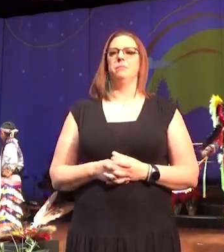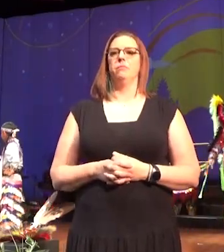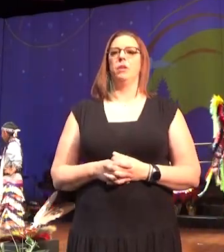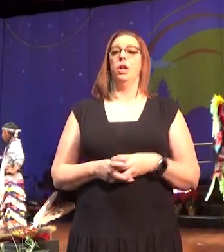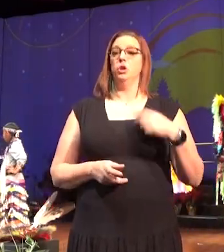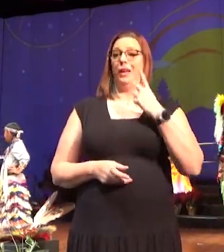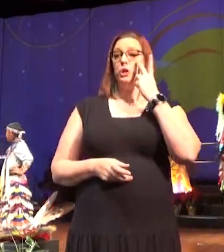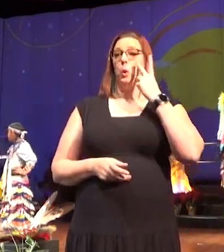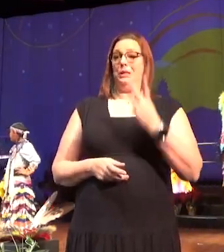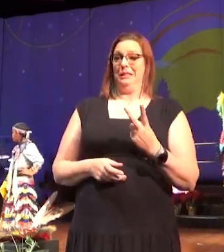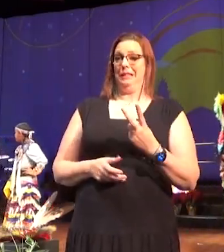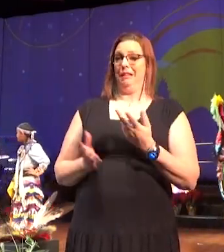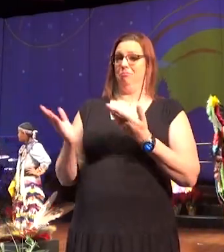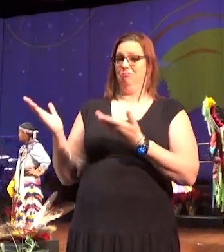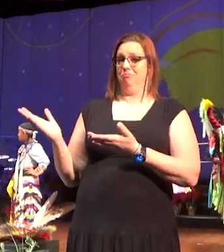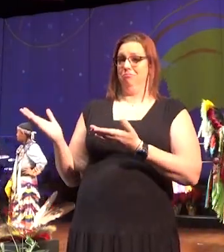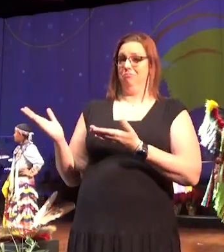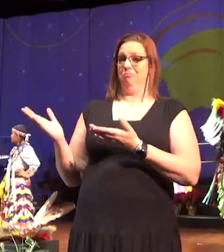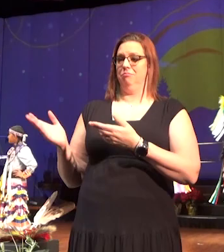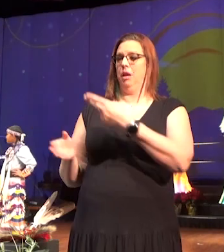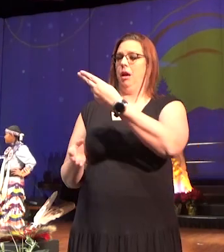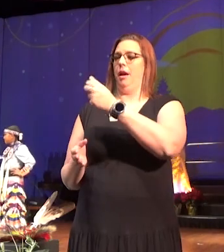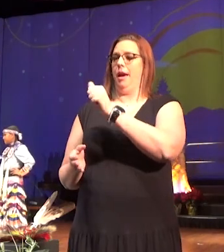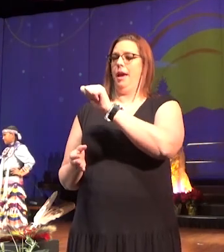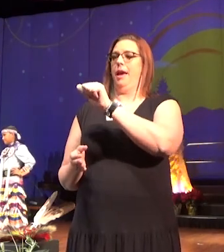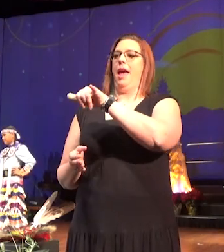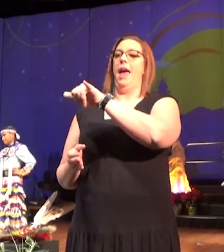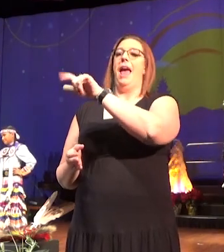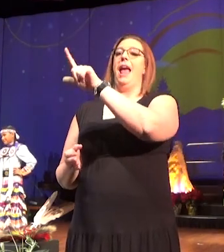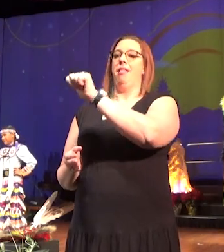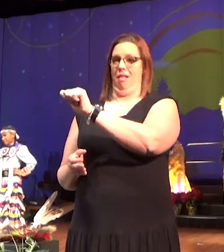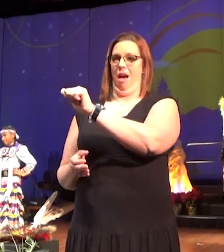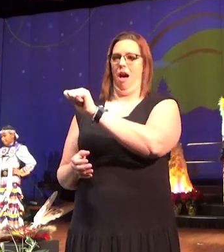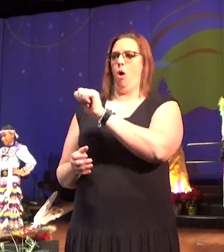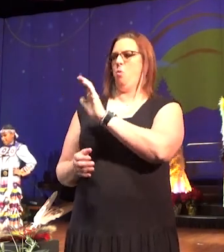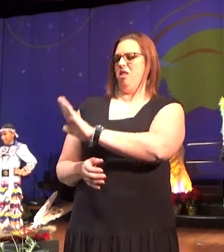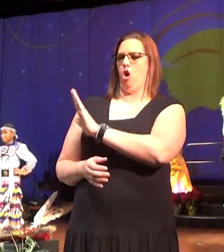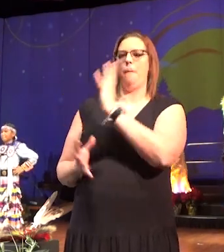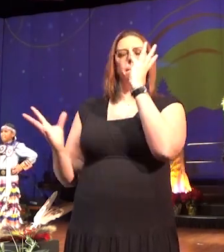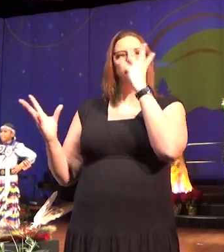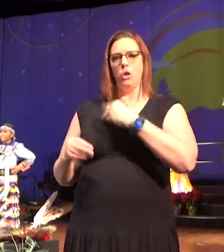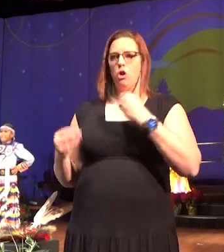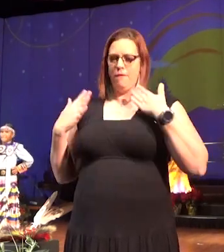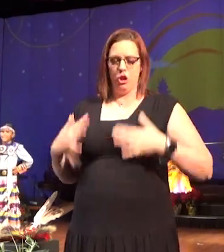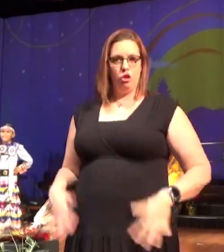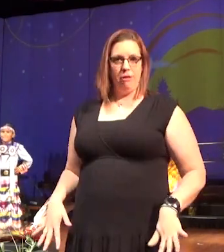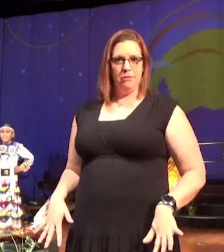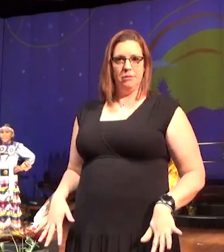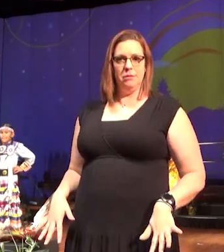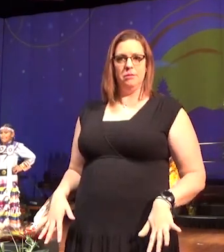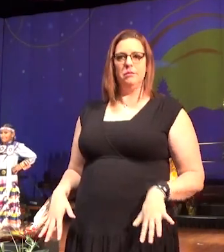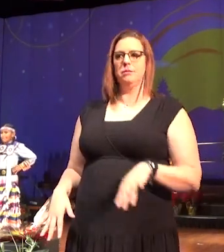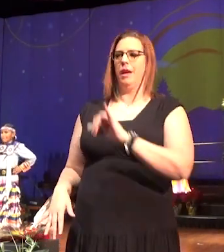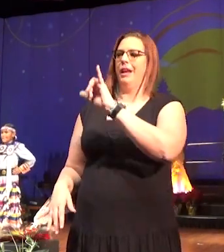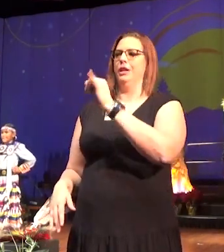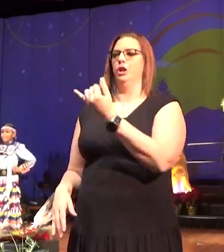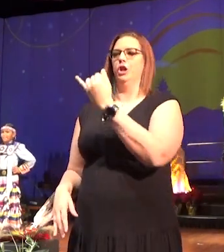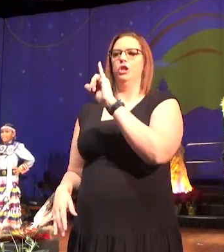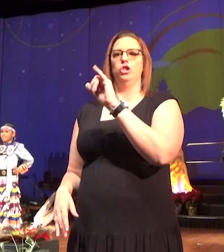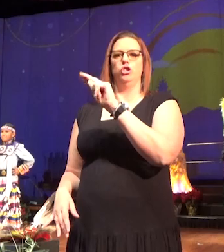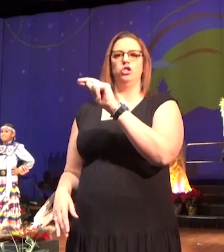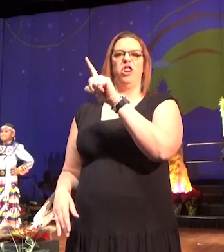So as we see Hala with her beautiful dress of jingle